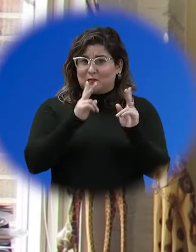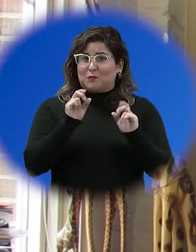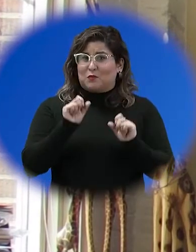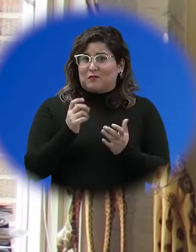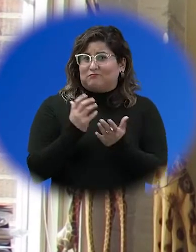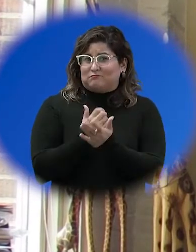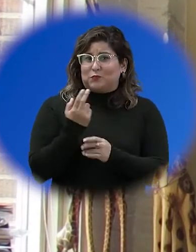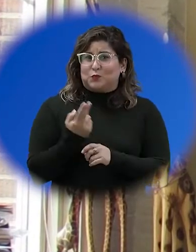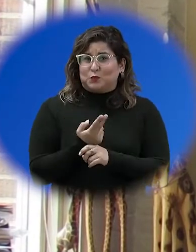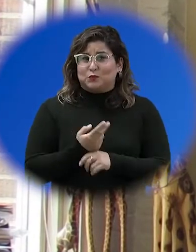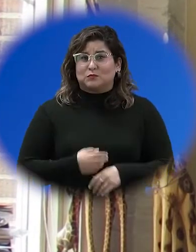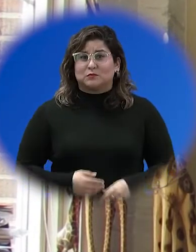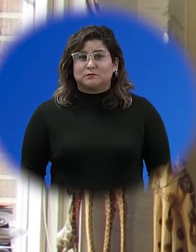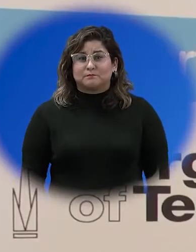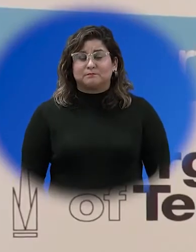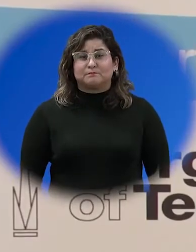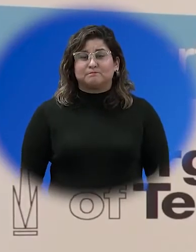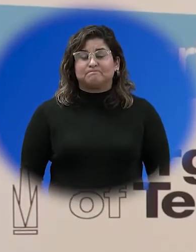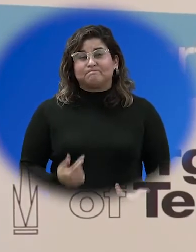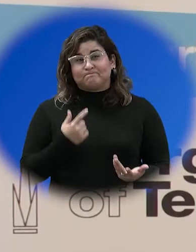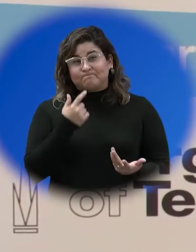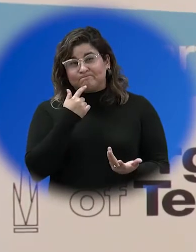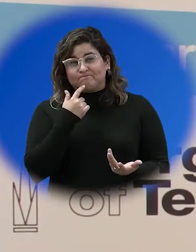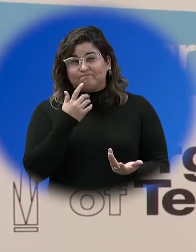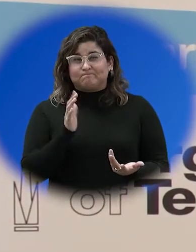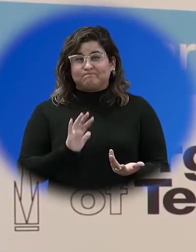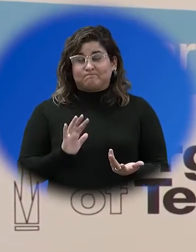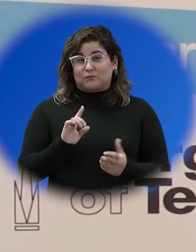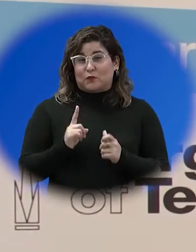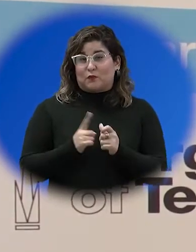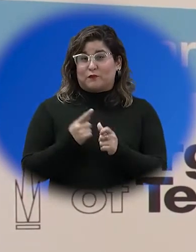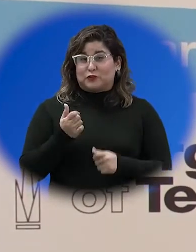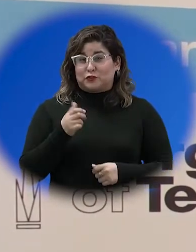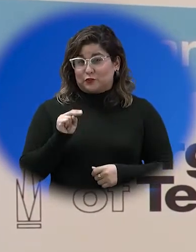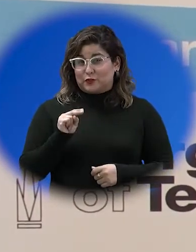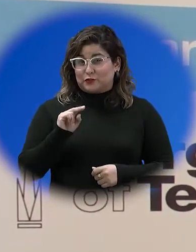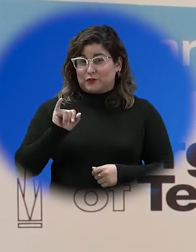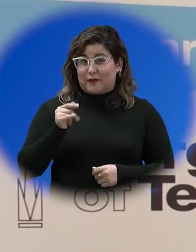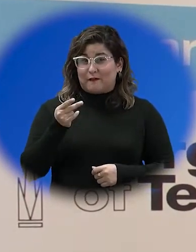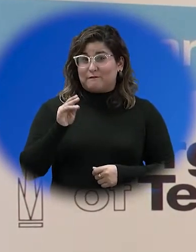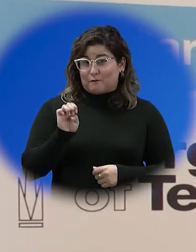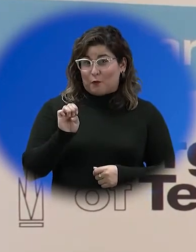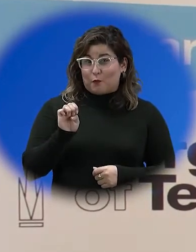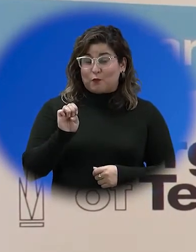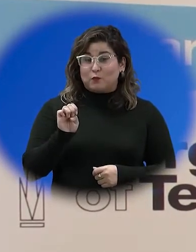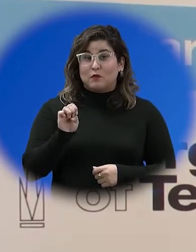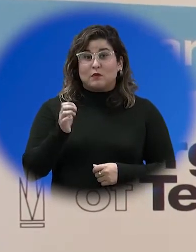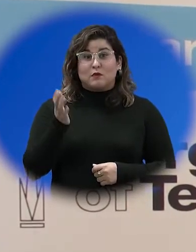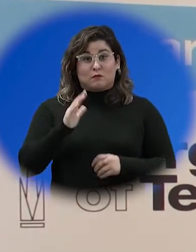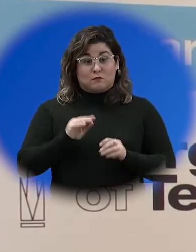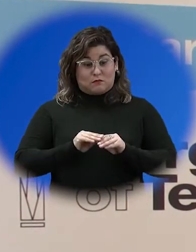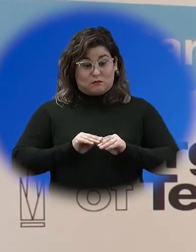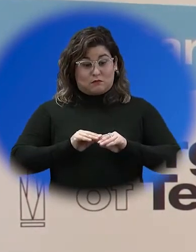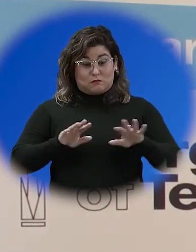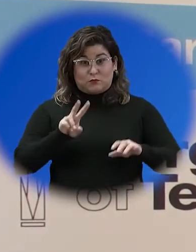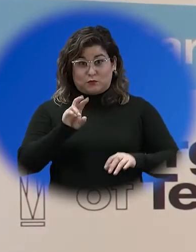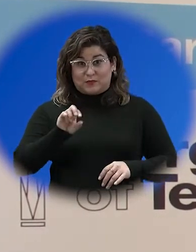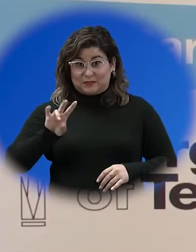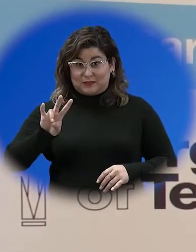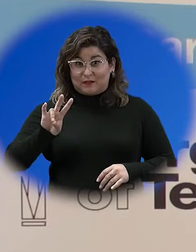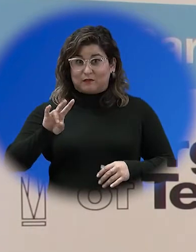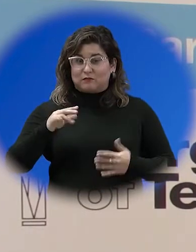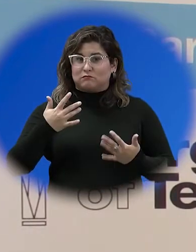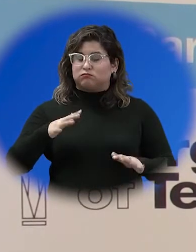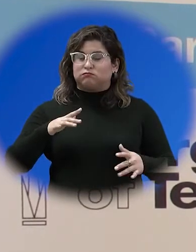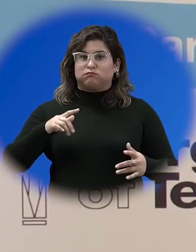that many people can use. I would have to say that would be the first generation of the iPhone. When it came